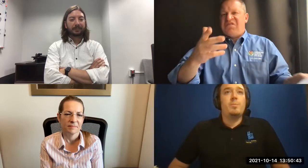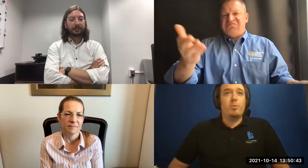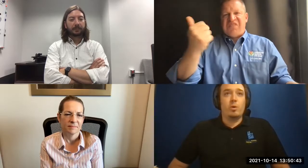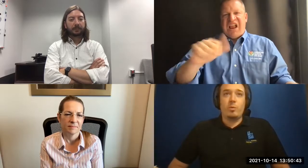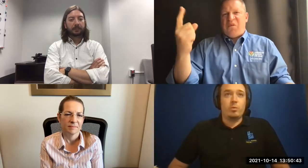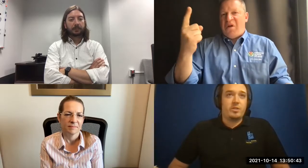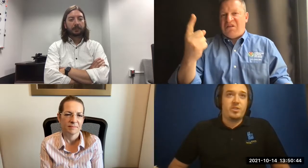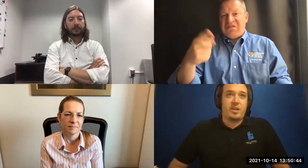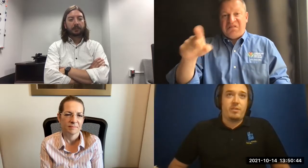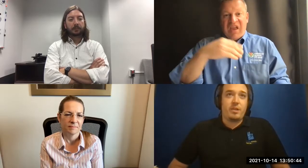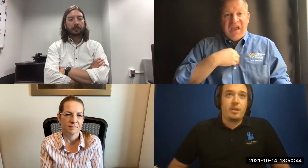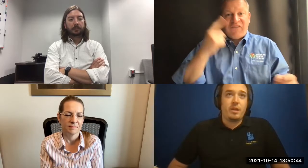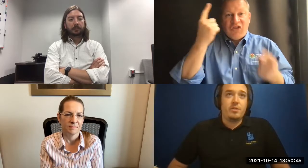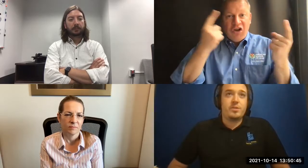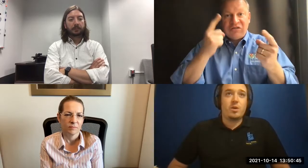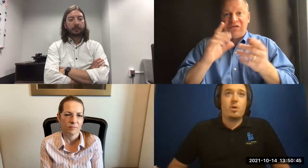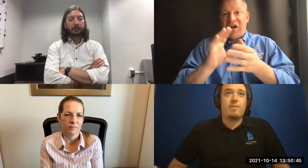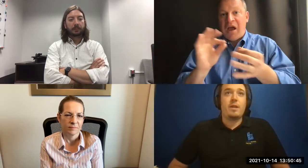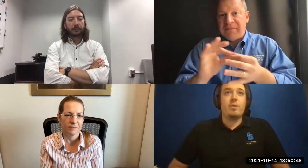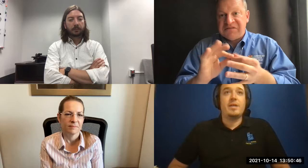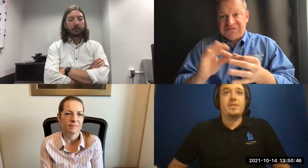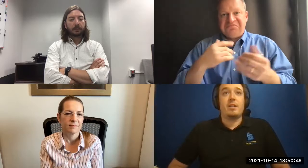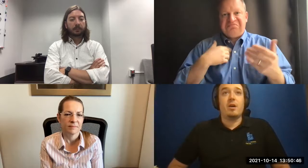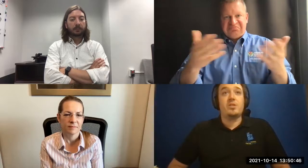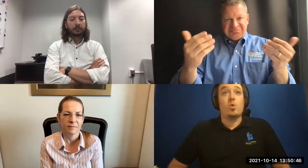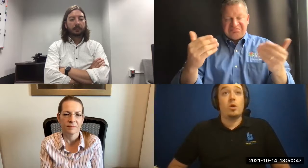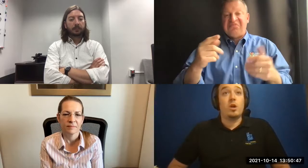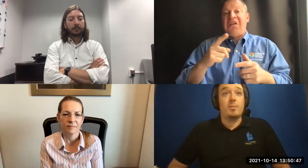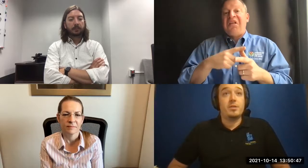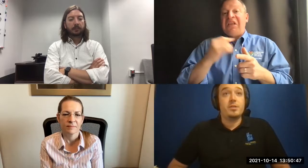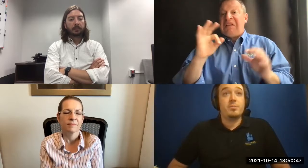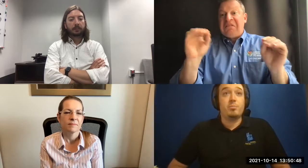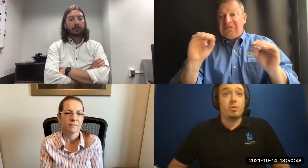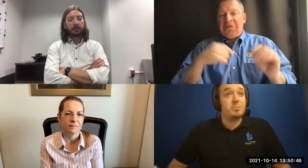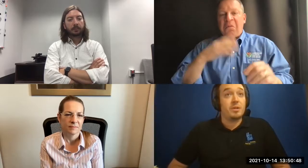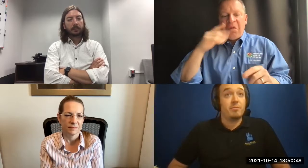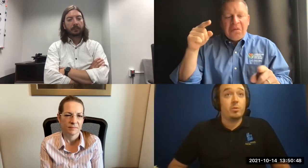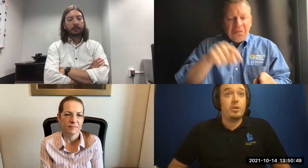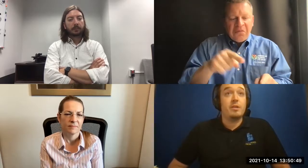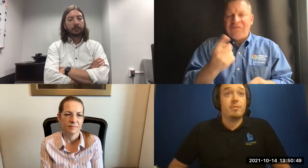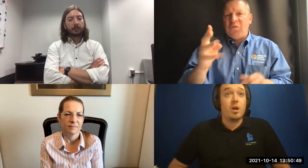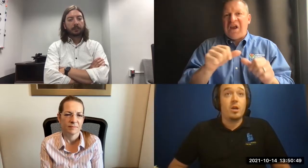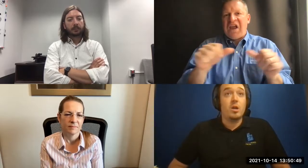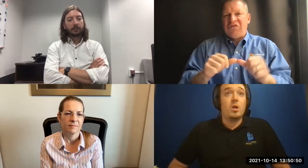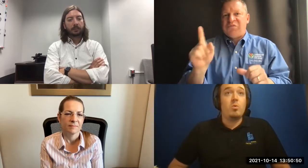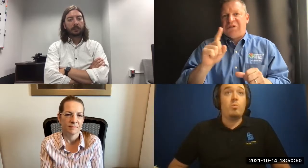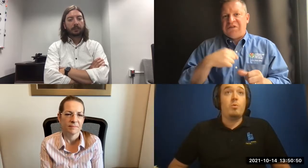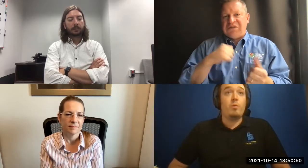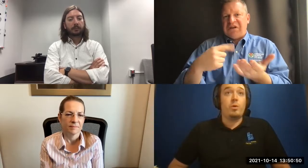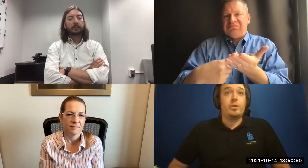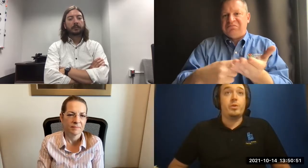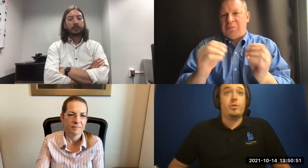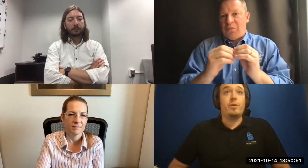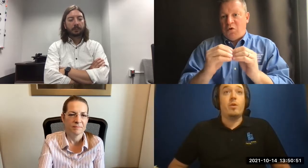As we move forward, we will not touch on everything. So if anyone has any thoughts or comments, please bring them forward. If not, we'll